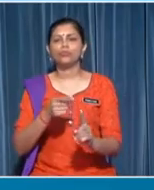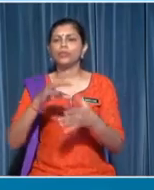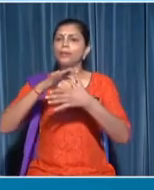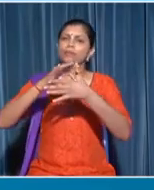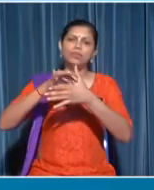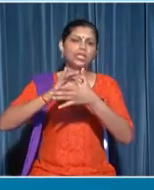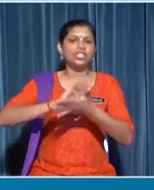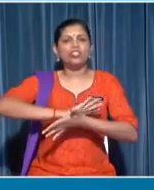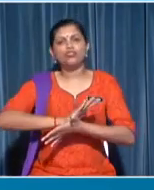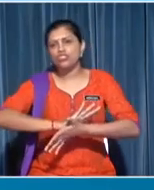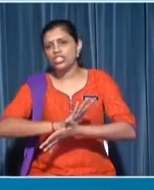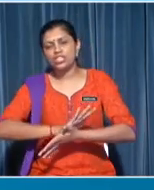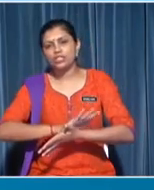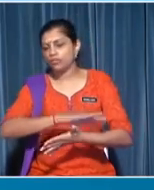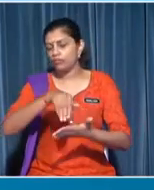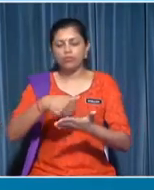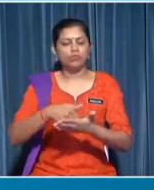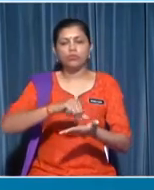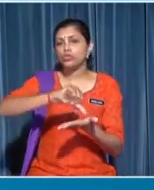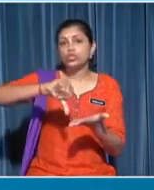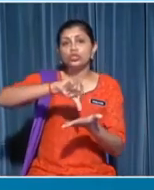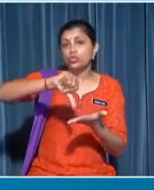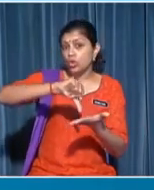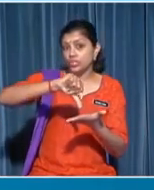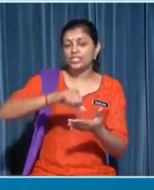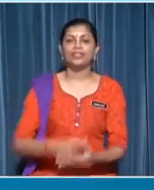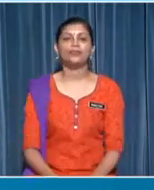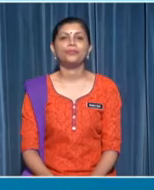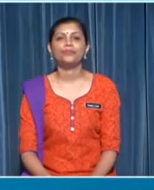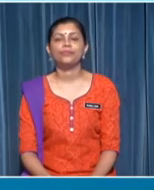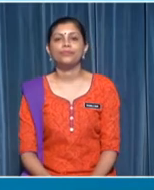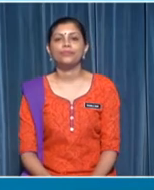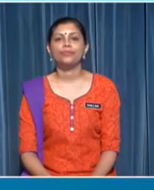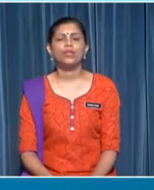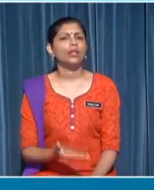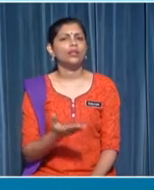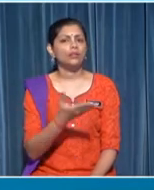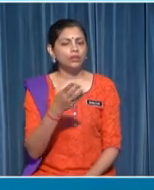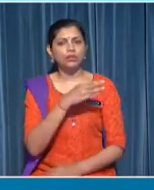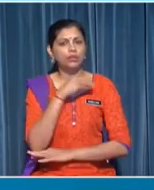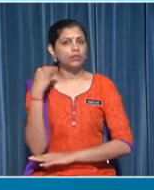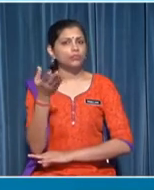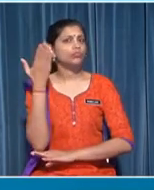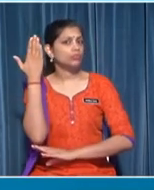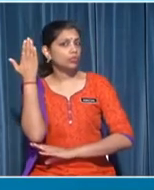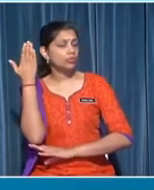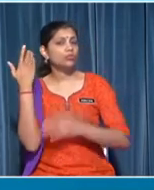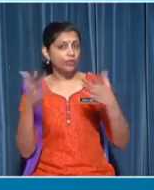other condiments on top. And you have previously learned about teeth,